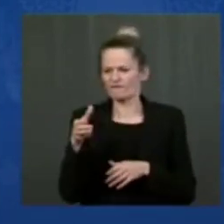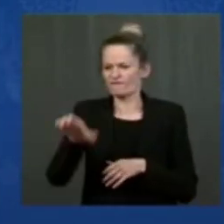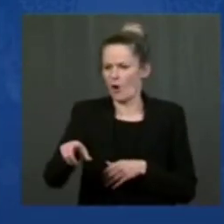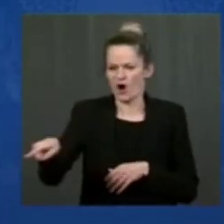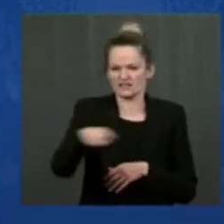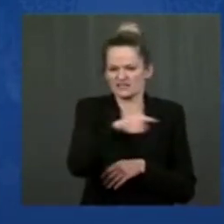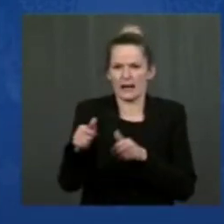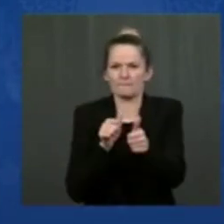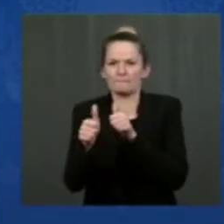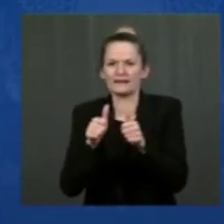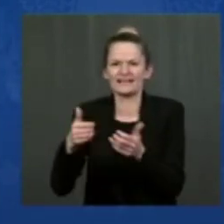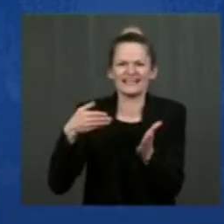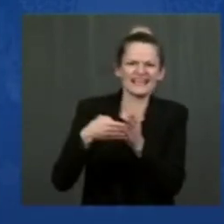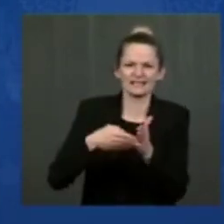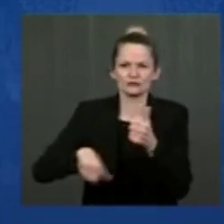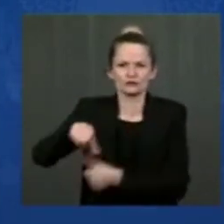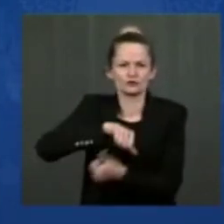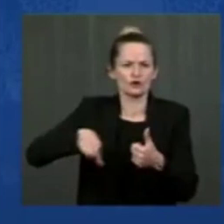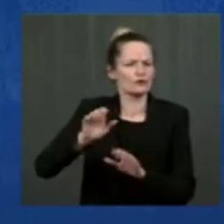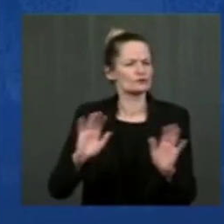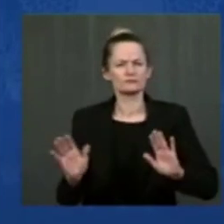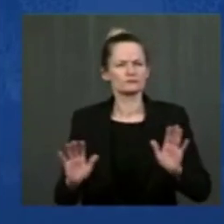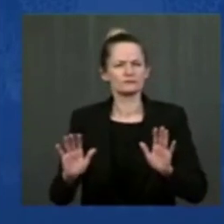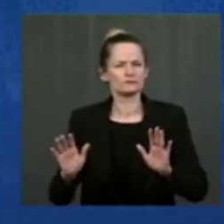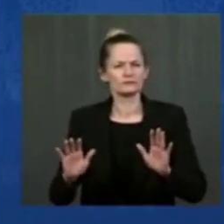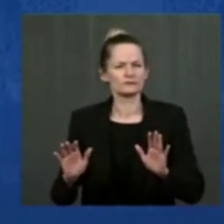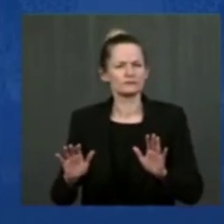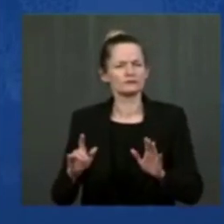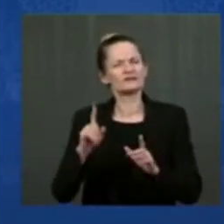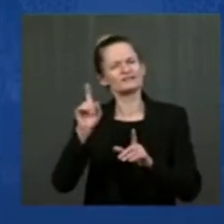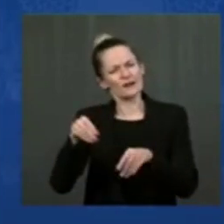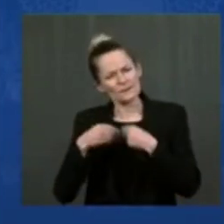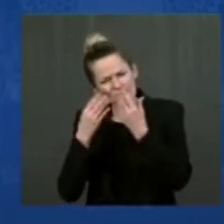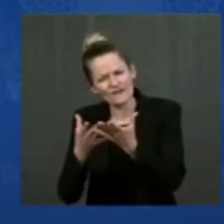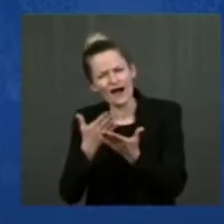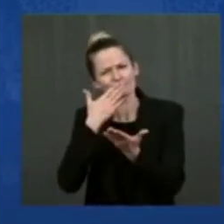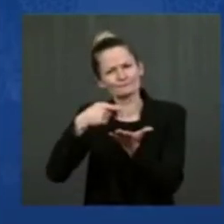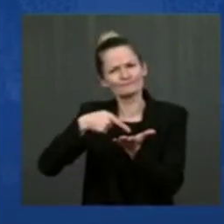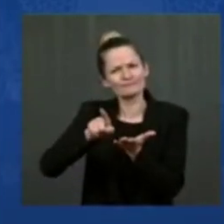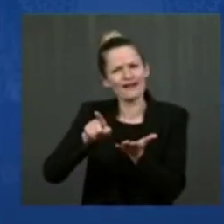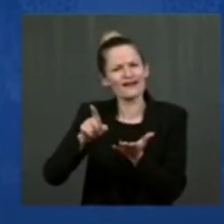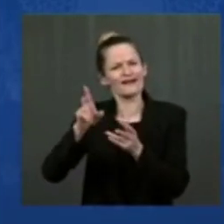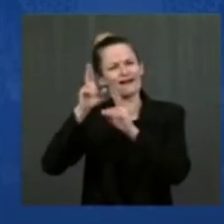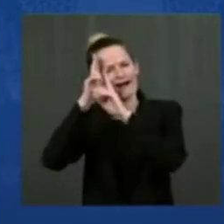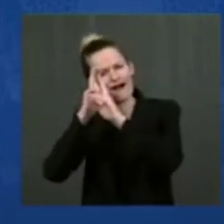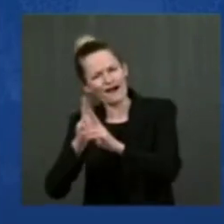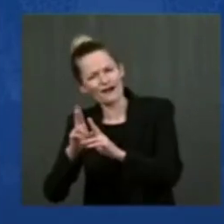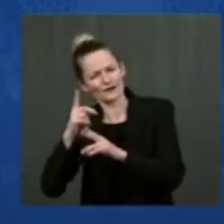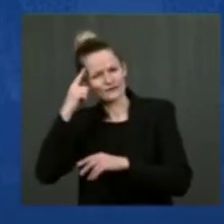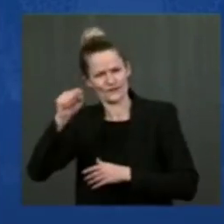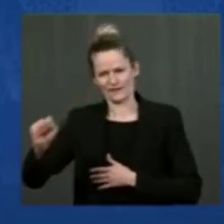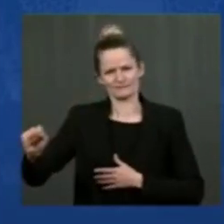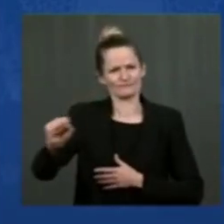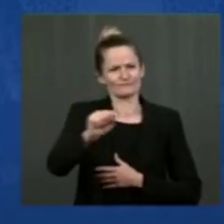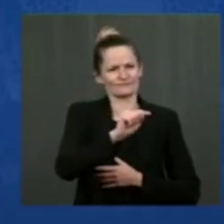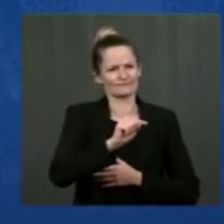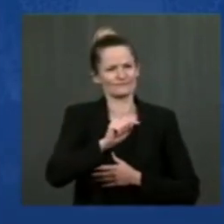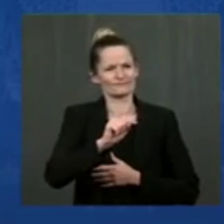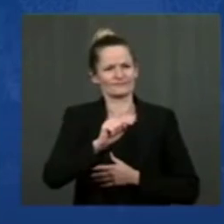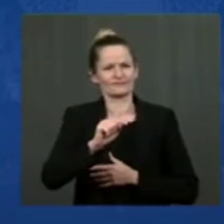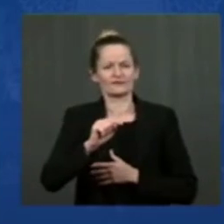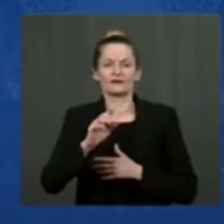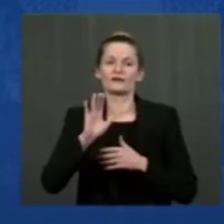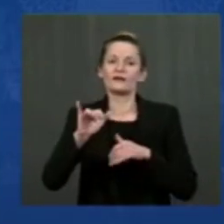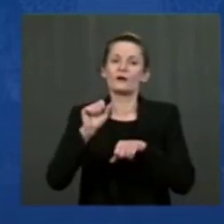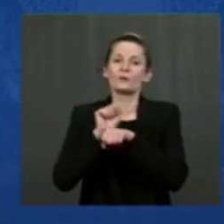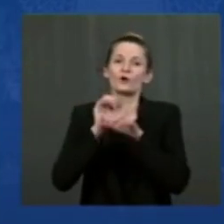them the power to demand dignity and respect in the workplace. Simply put, worker power is essential to building our